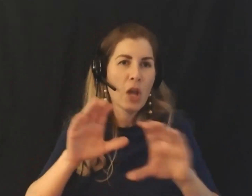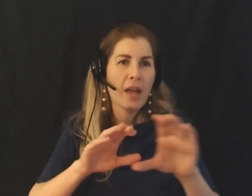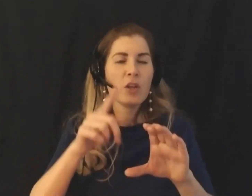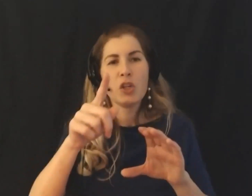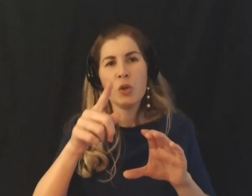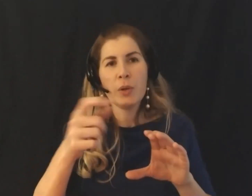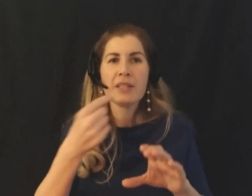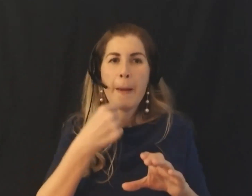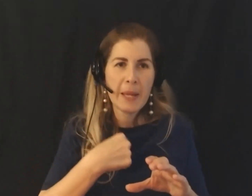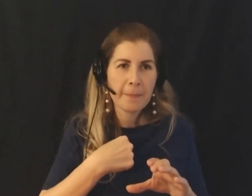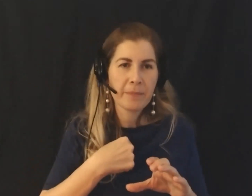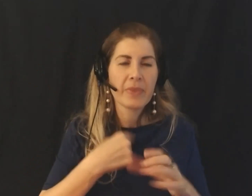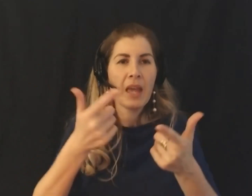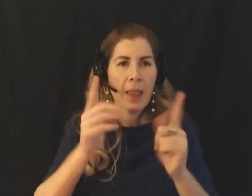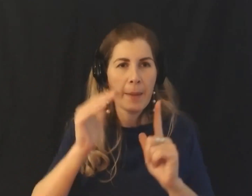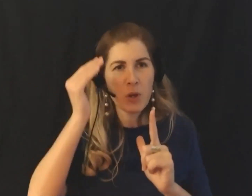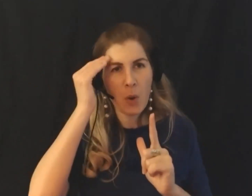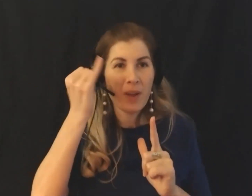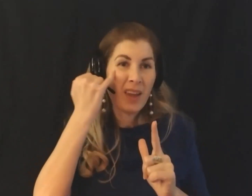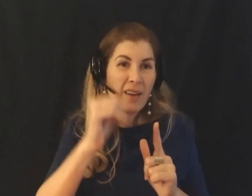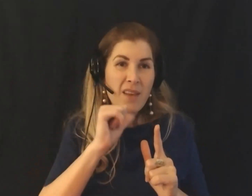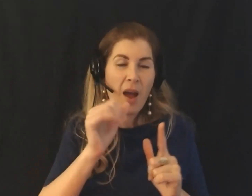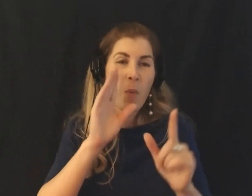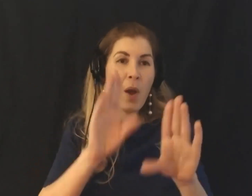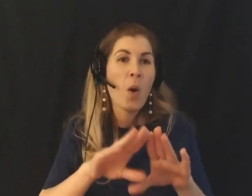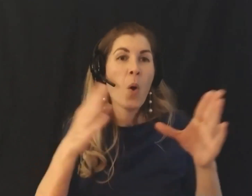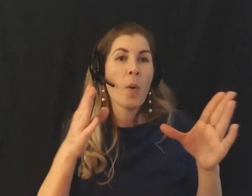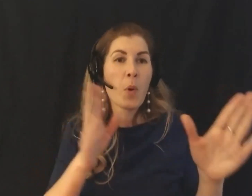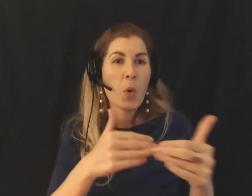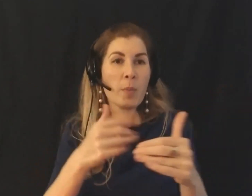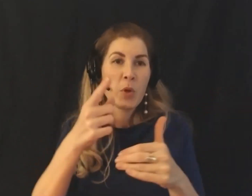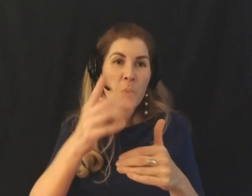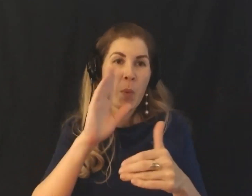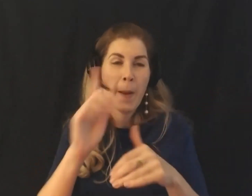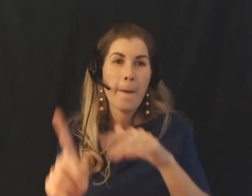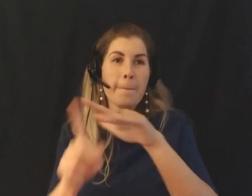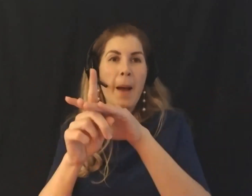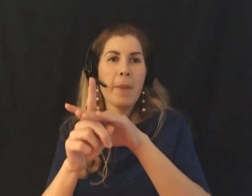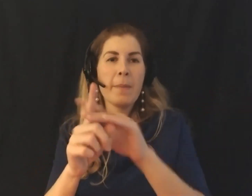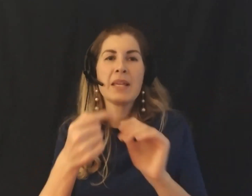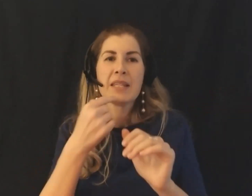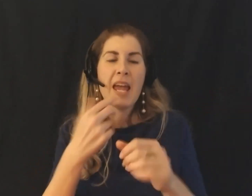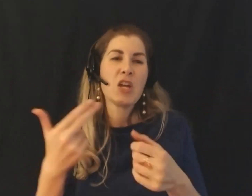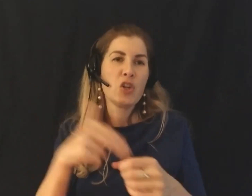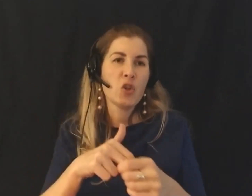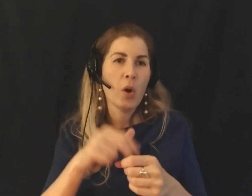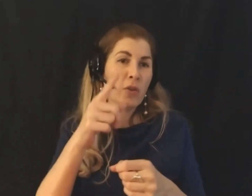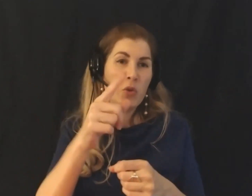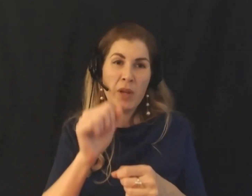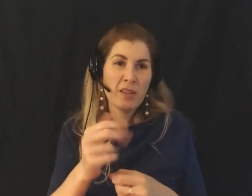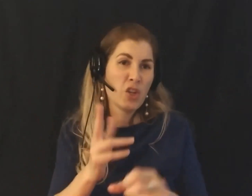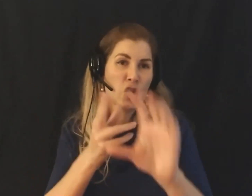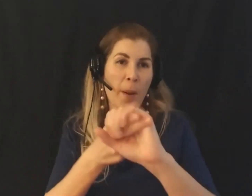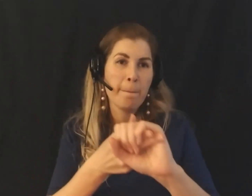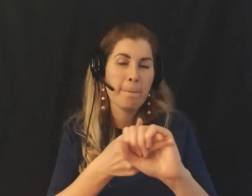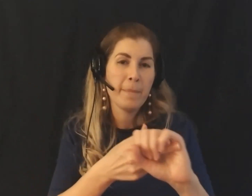me directly to let me know. Otherwise, I will open the rooms and you'll get a pop-up that'll just say join and you can jump in. And then you